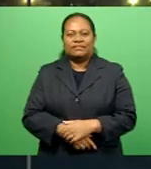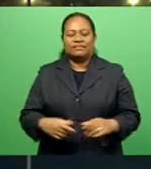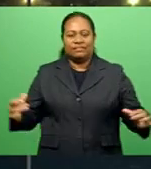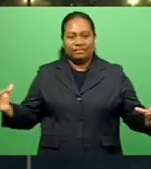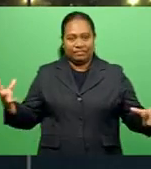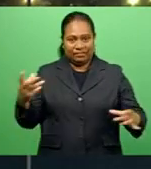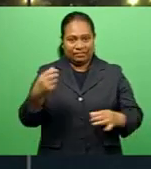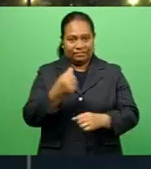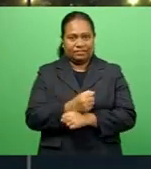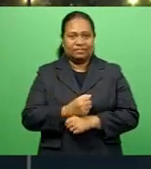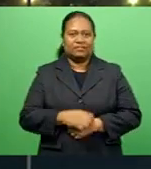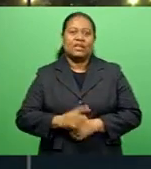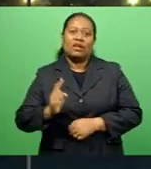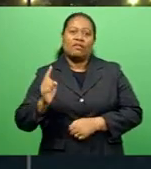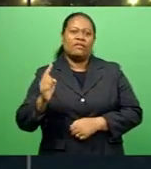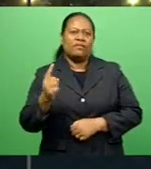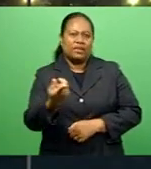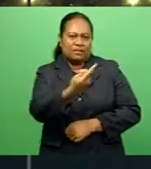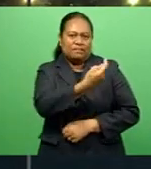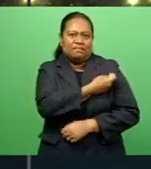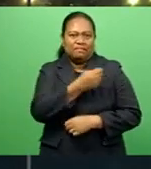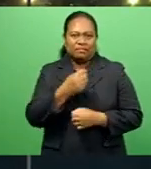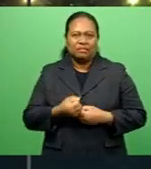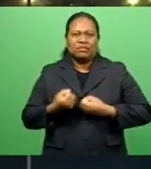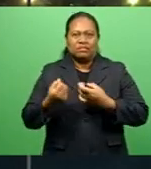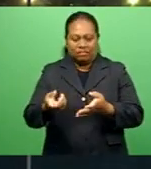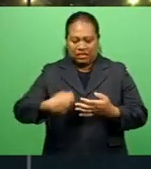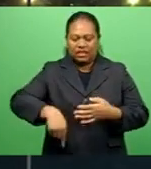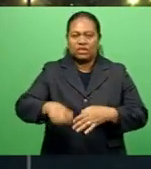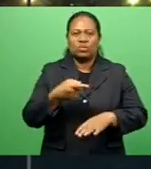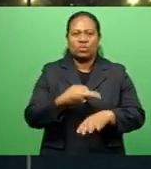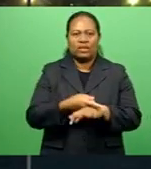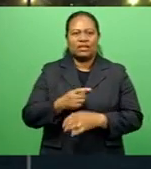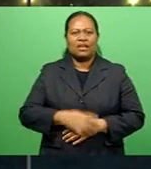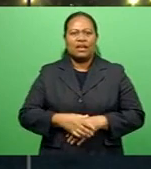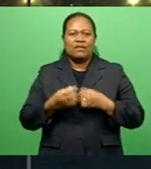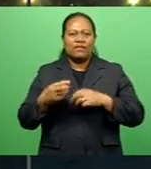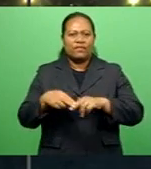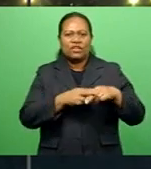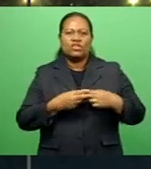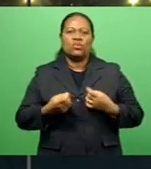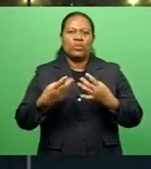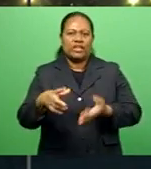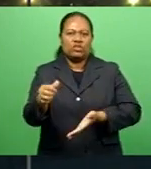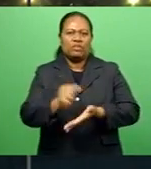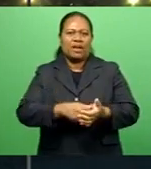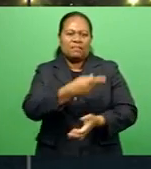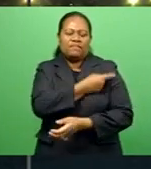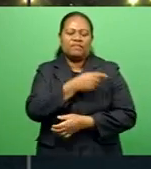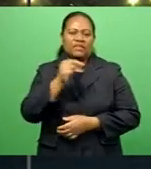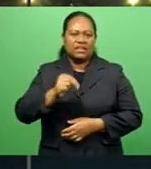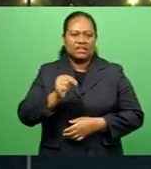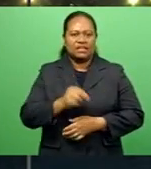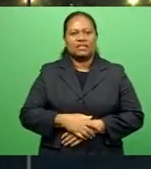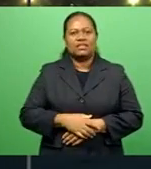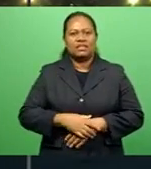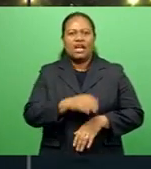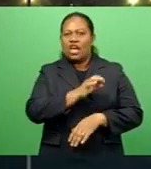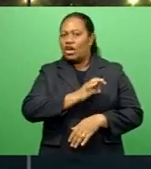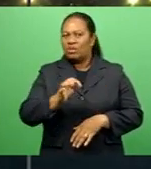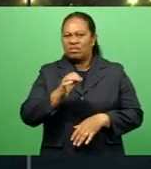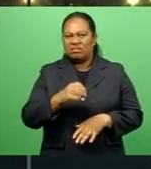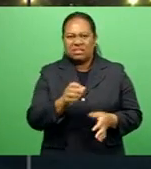Recapping our main stories, first jab to be administered this week, Fiji ready to buy vaccine if needed, and illegal